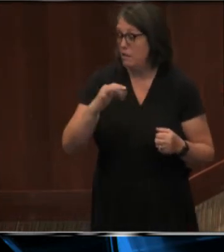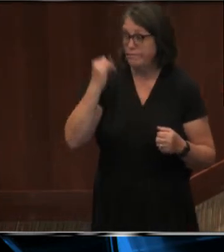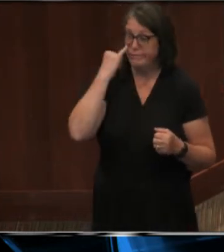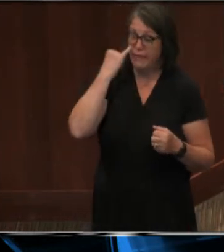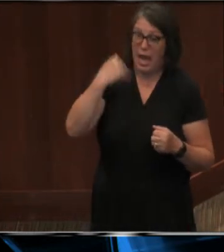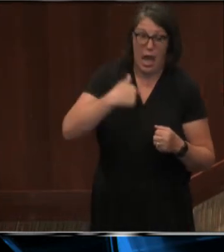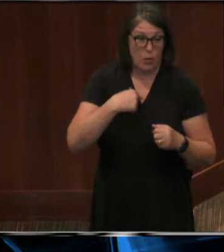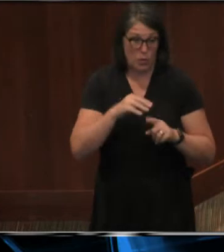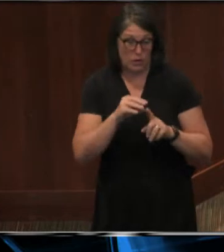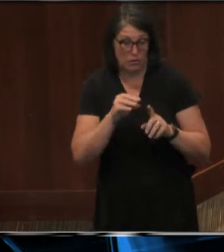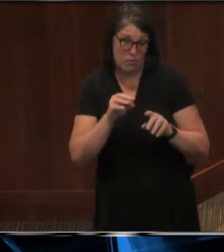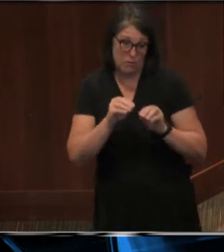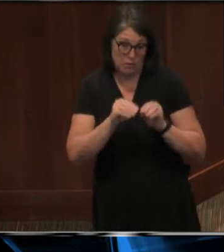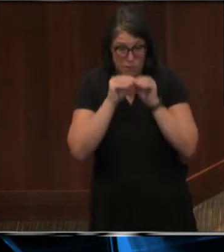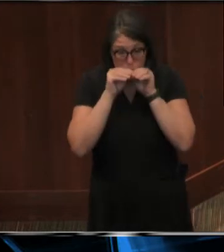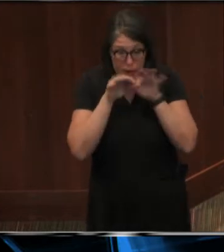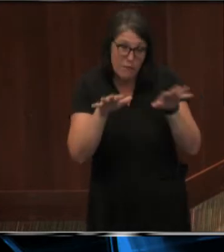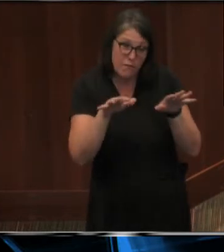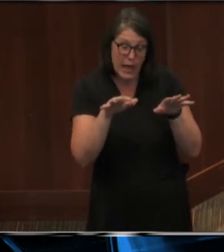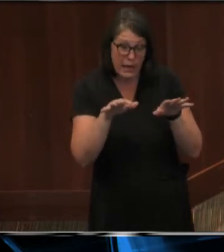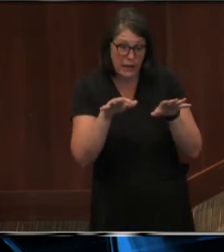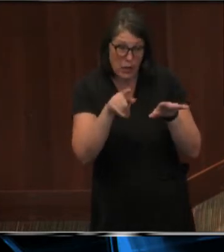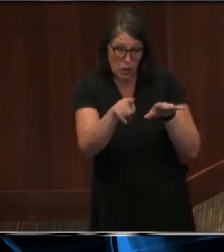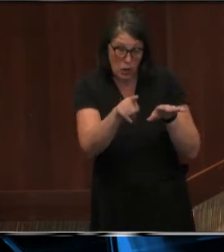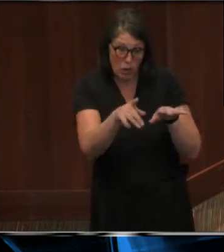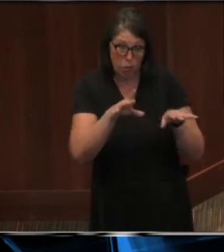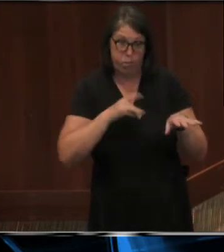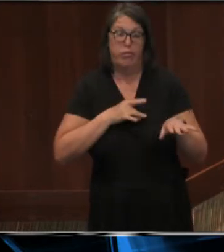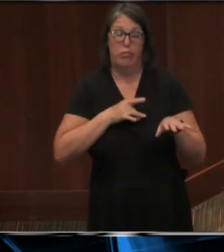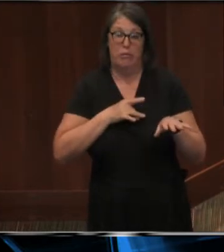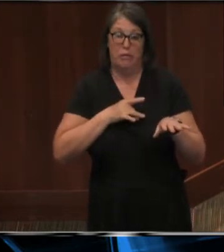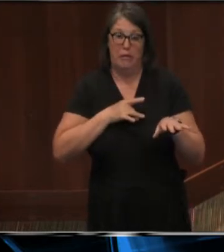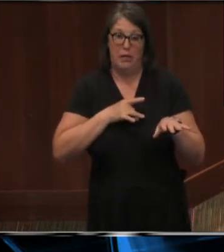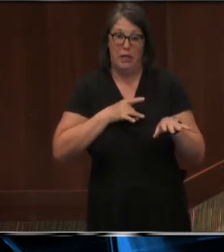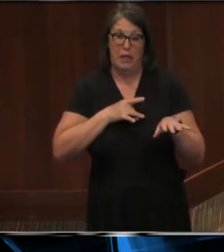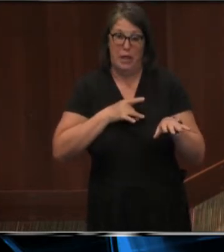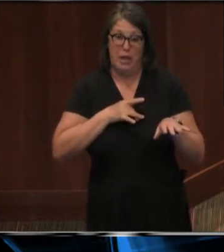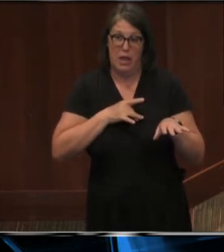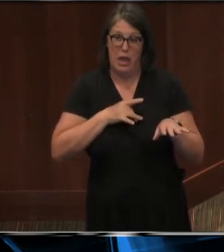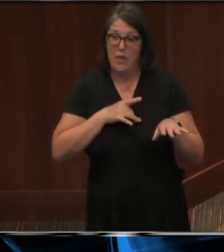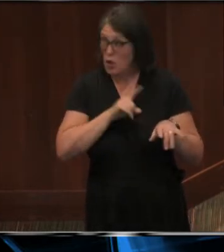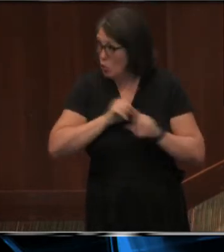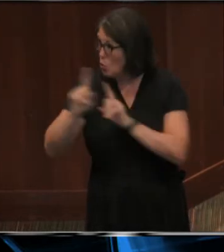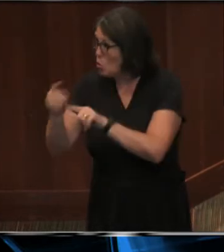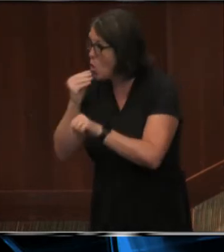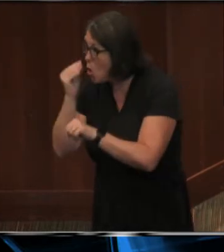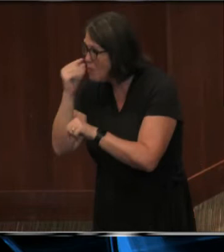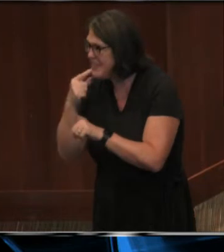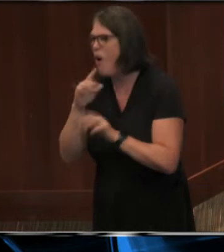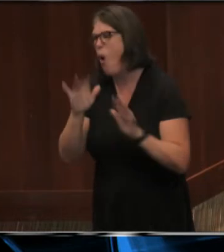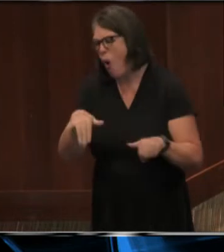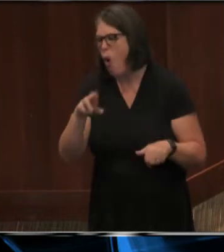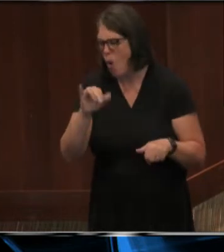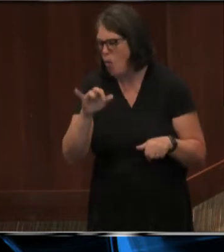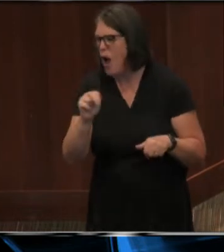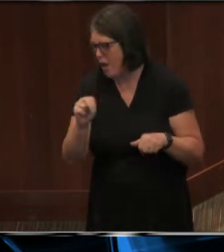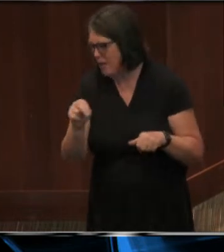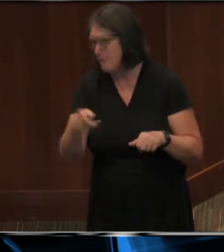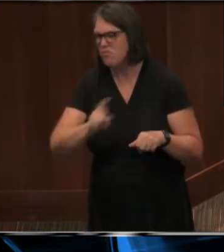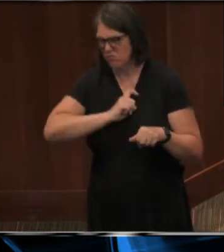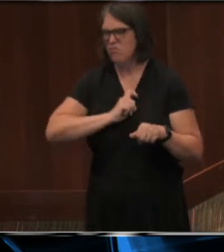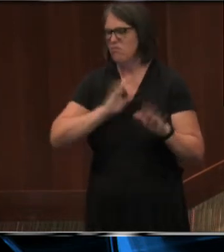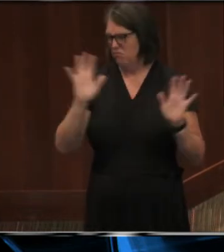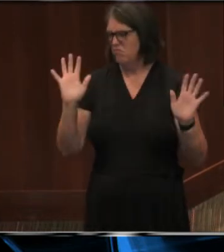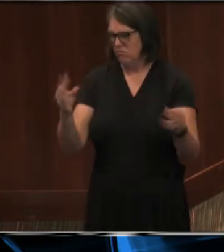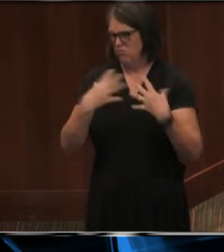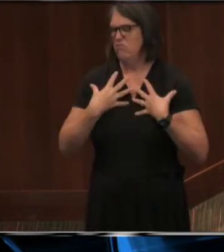one of you and you'd go home and feel ill and could say, yeah, that was Robin who gave it to me, right? It might be 5 days before you know